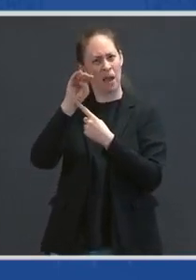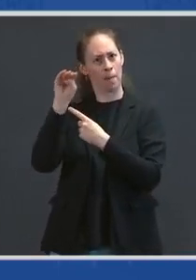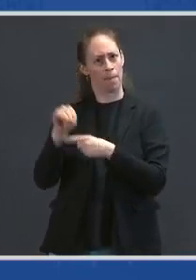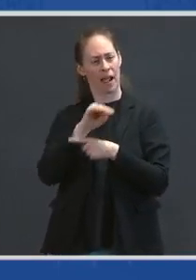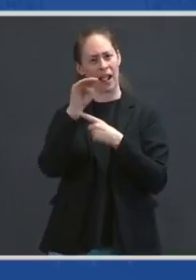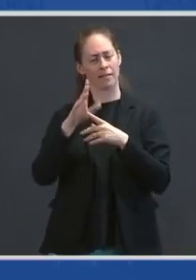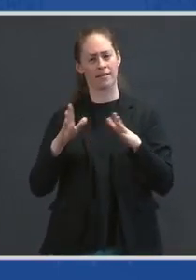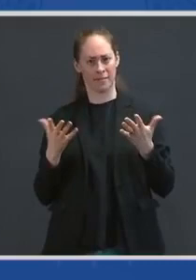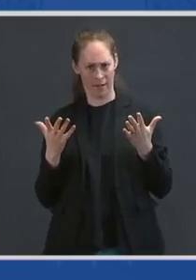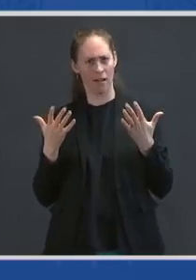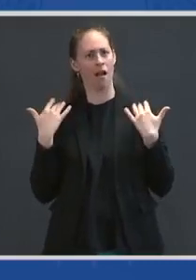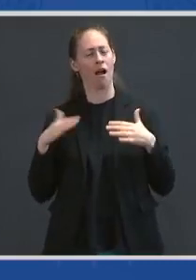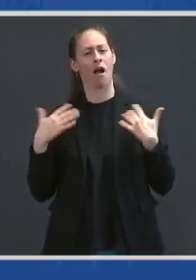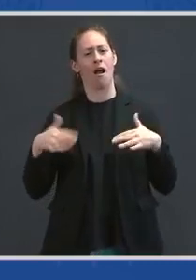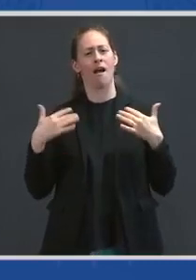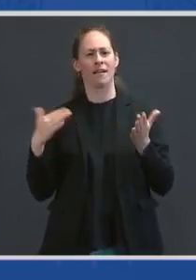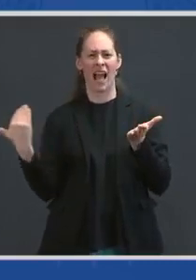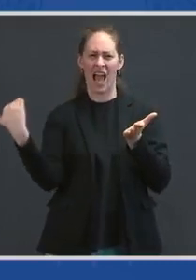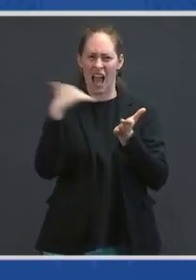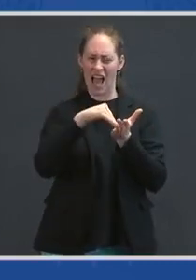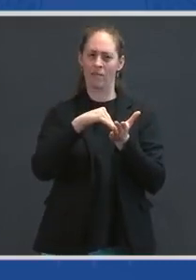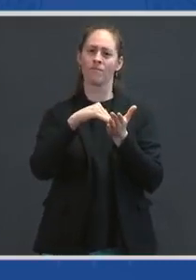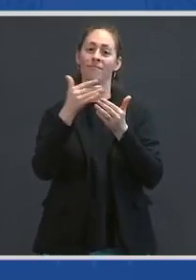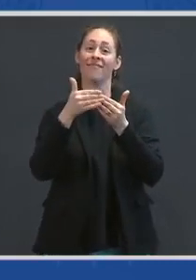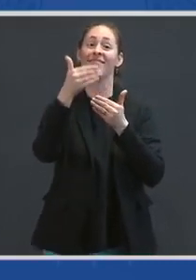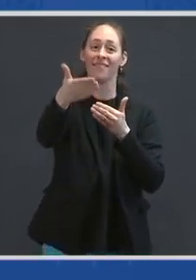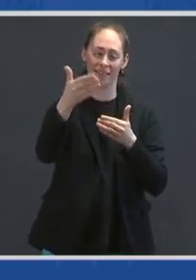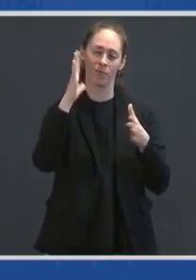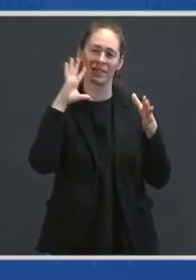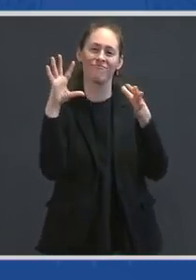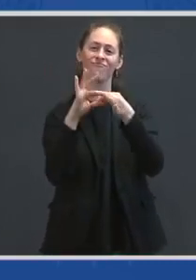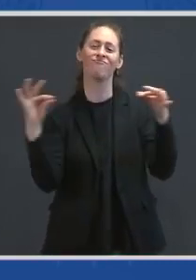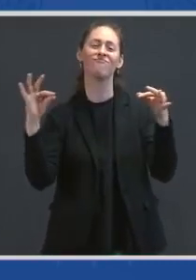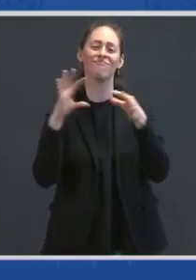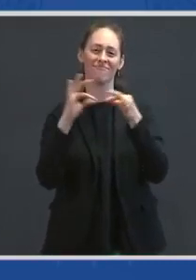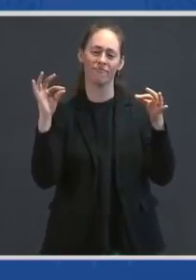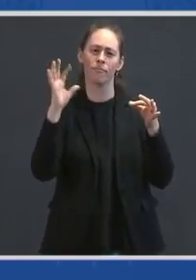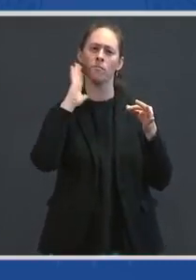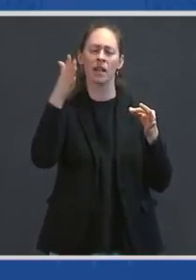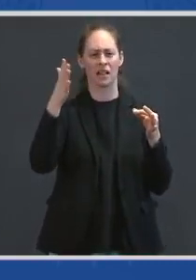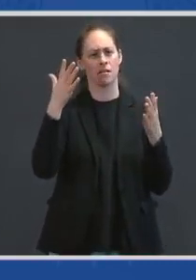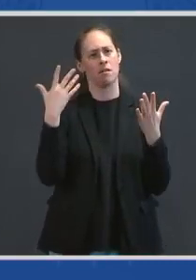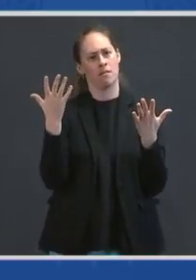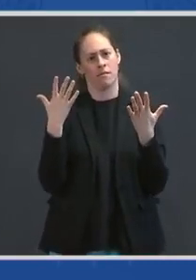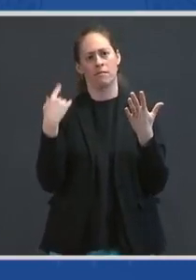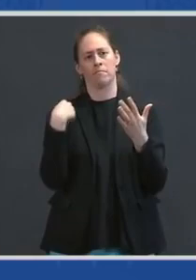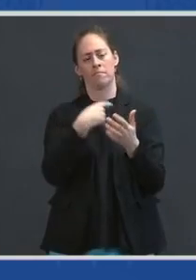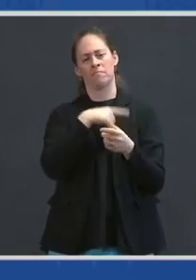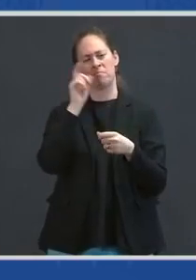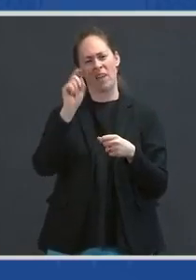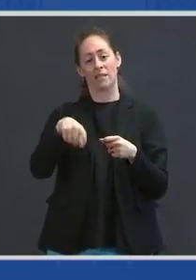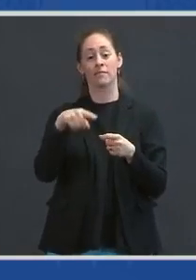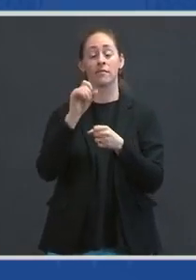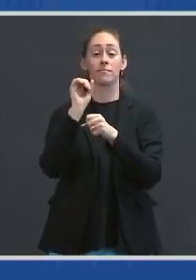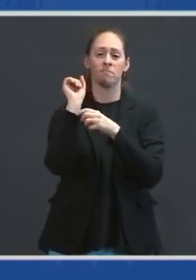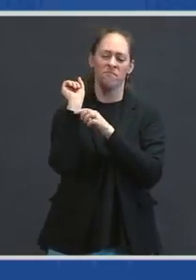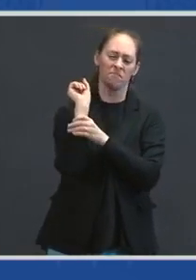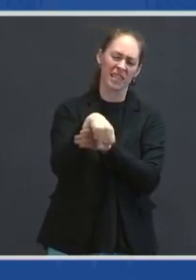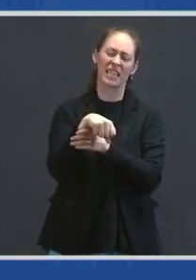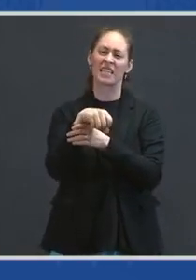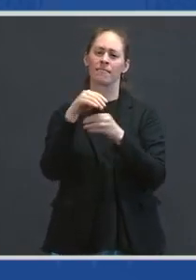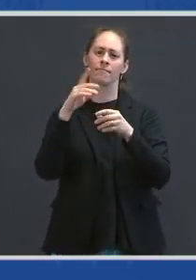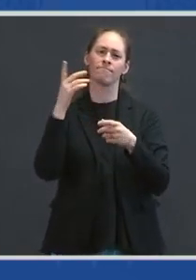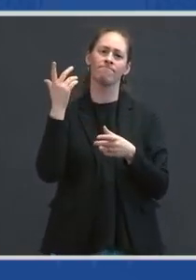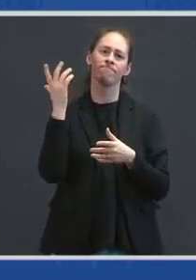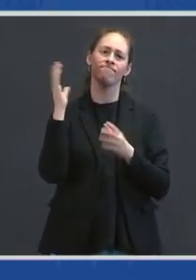our vaccination program and on our overall fight against this pandemic. The good and the bad, I'll tell you, the